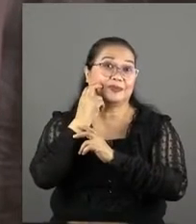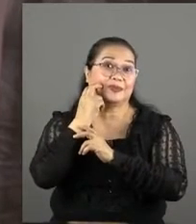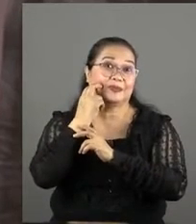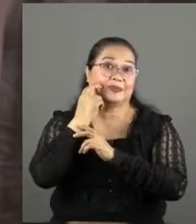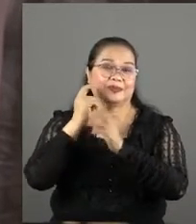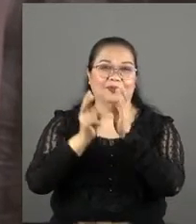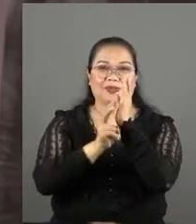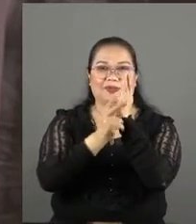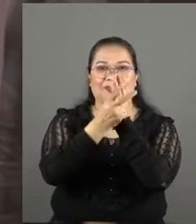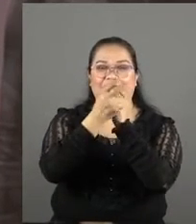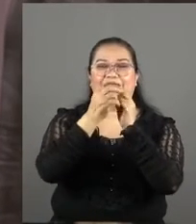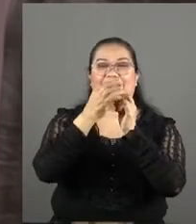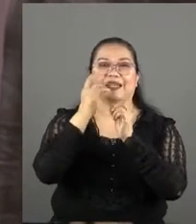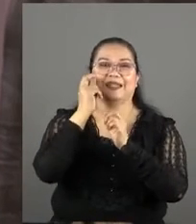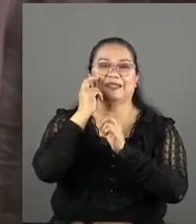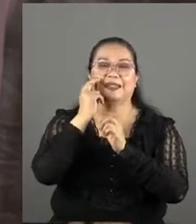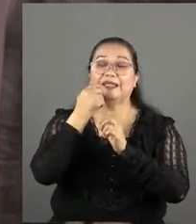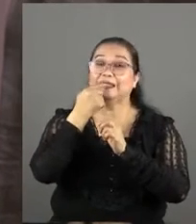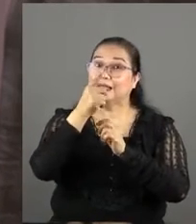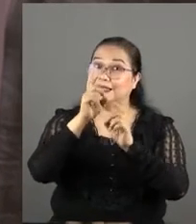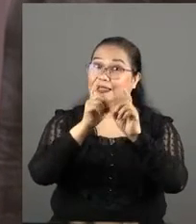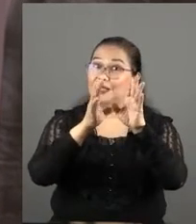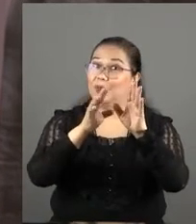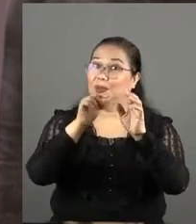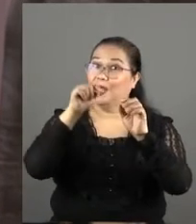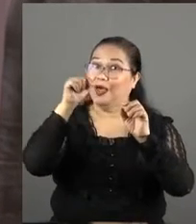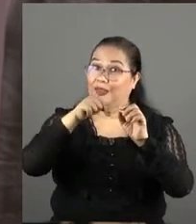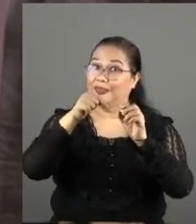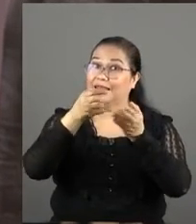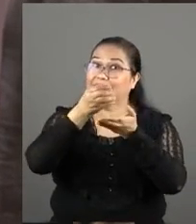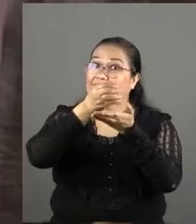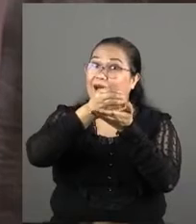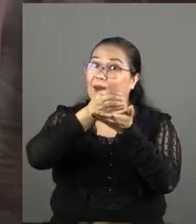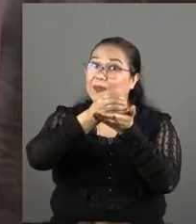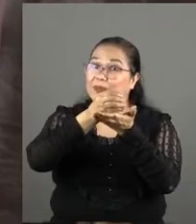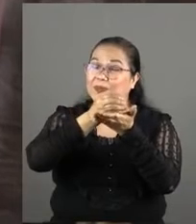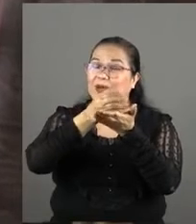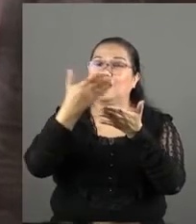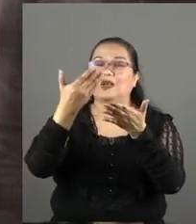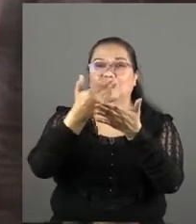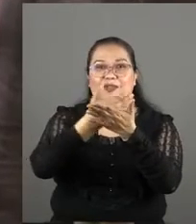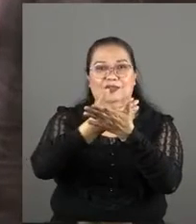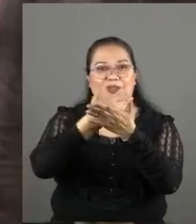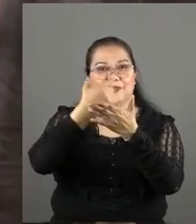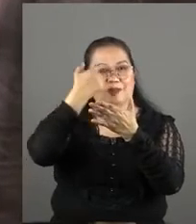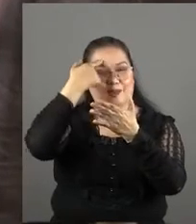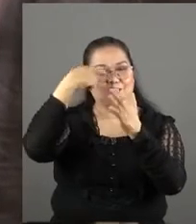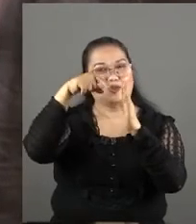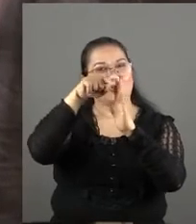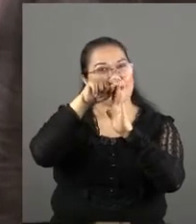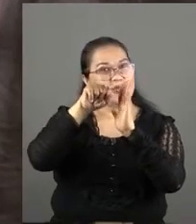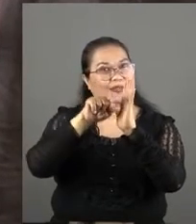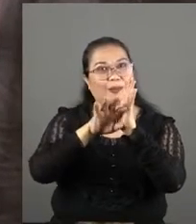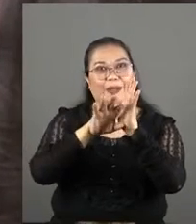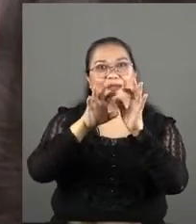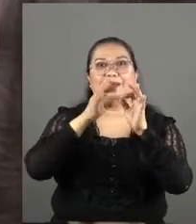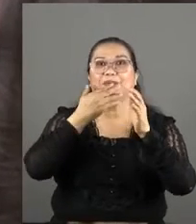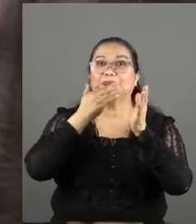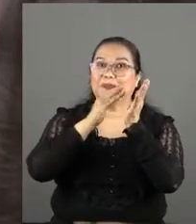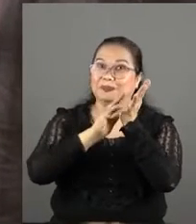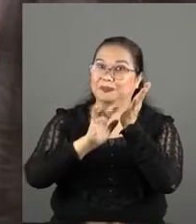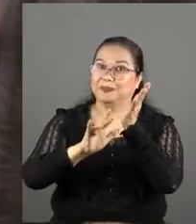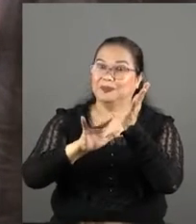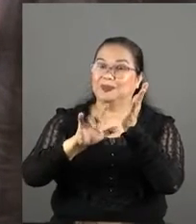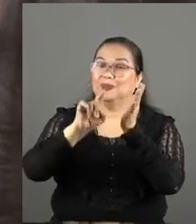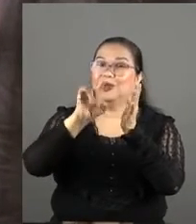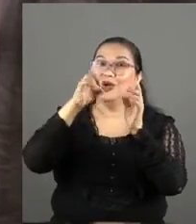his disciples that this cup is the New Testament in my blood, a